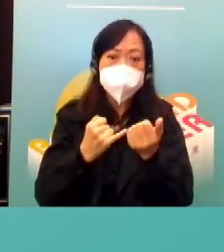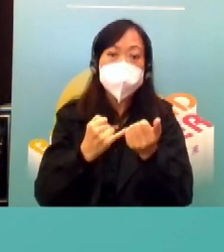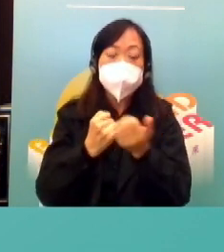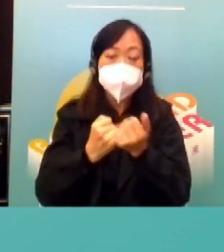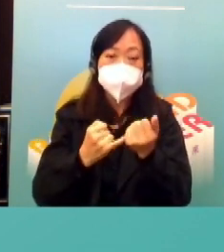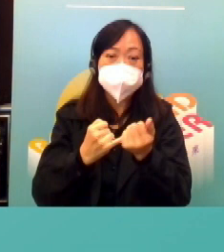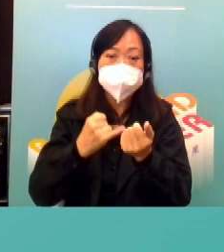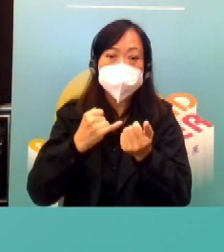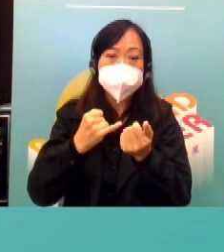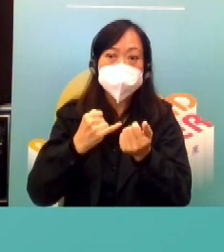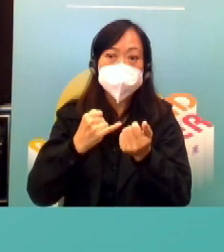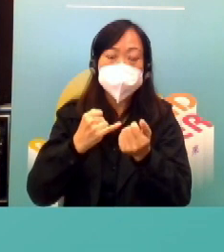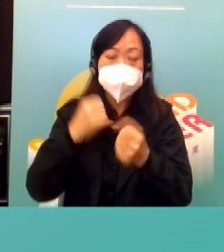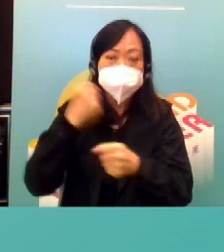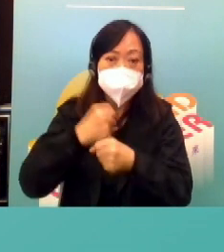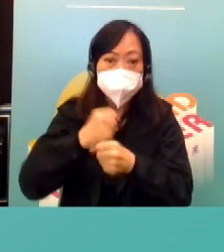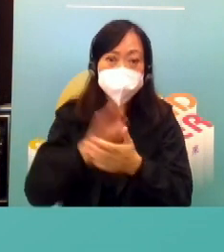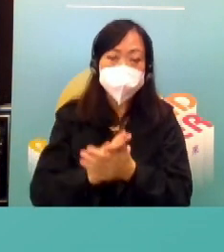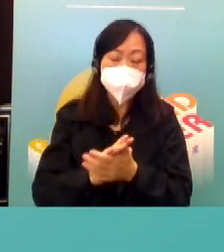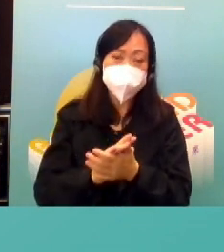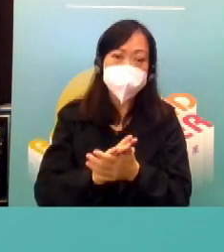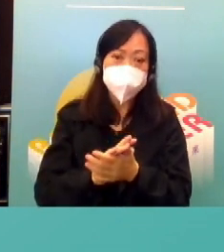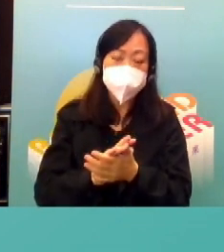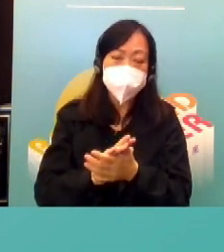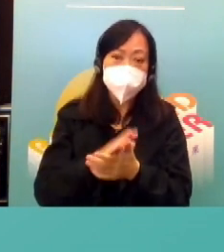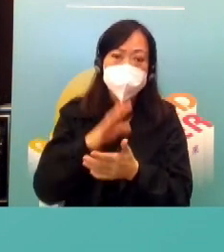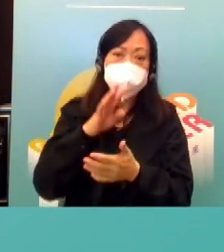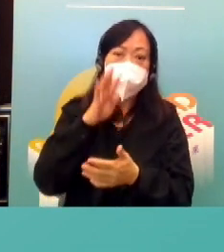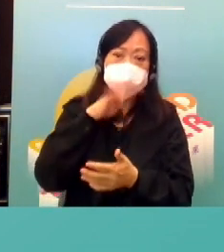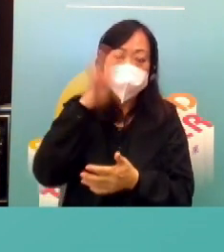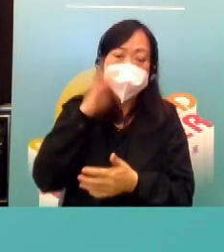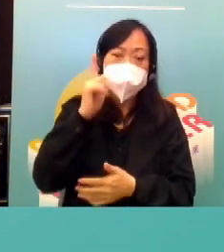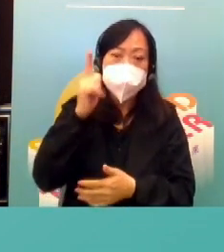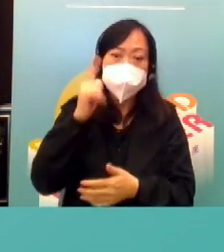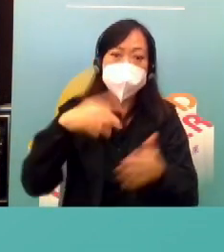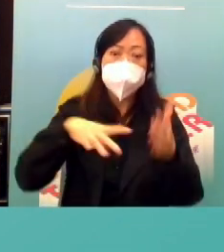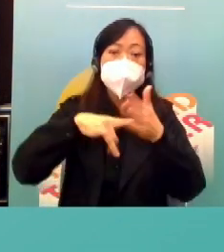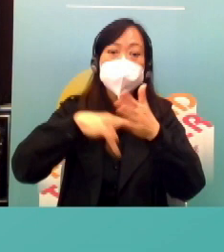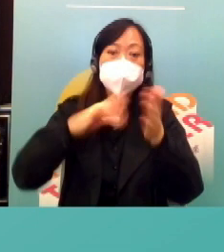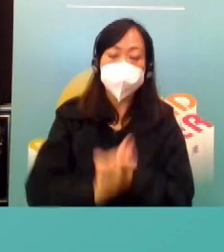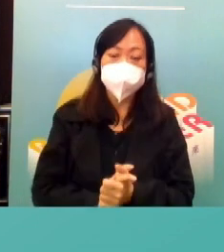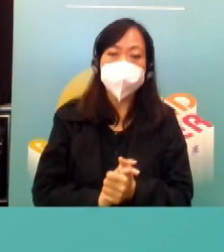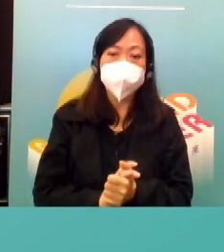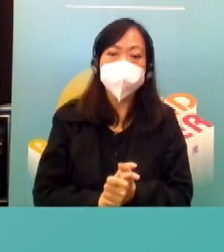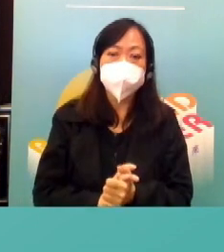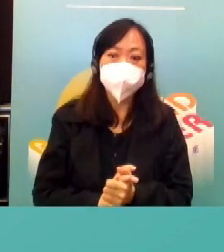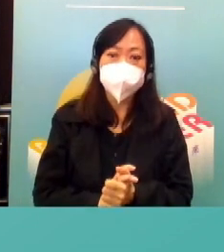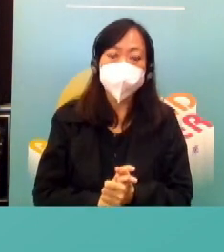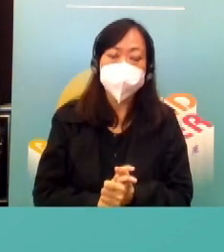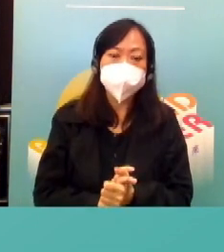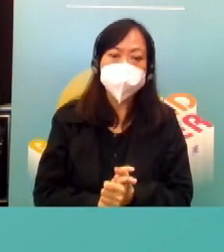4,800 MPH. That means we will be able to